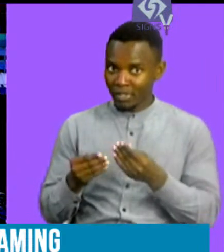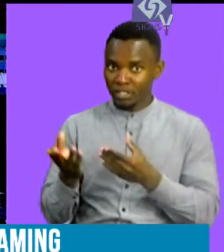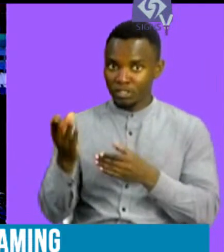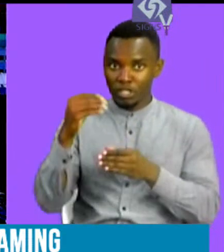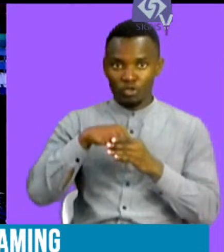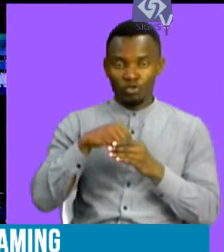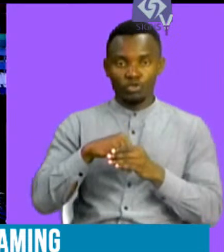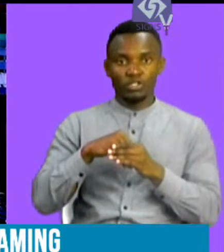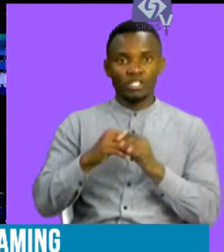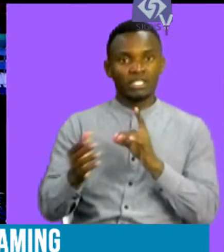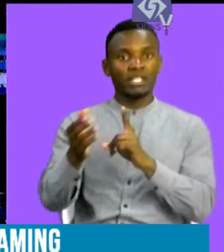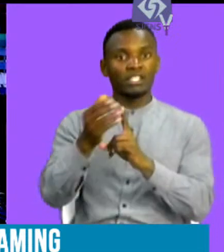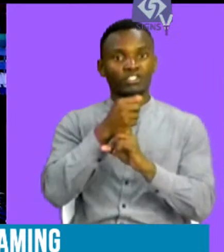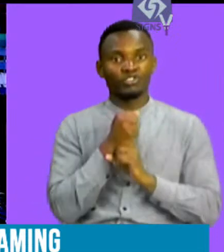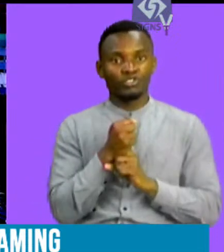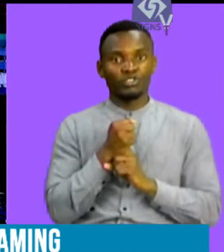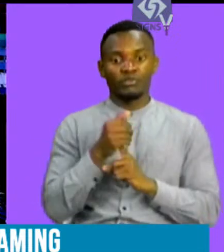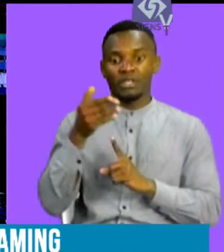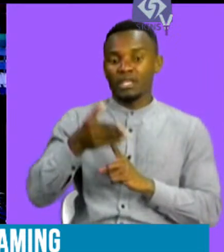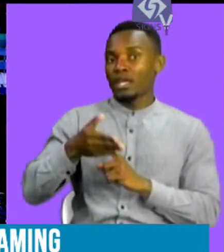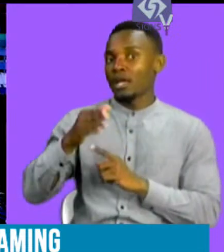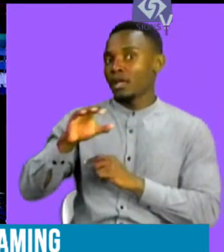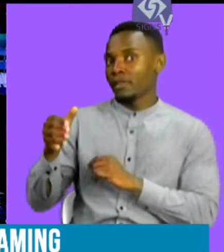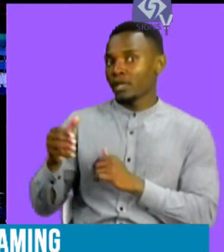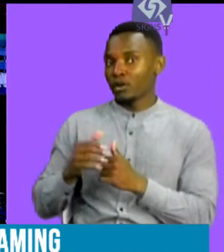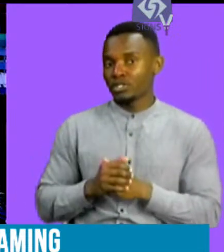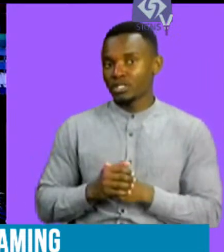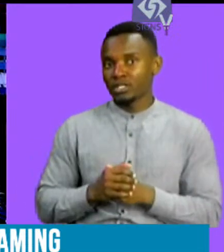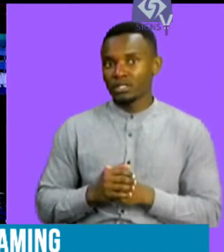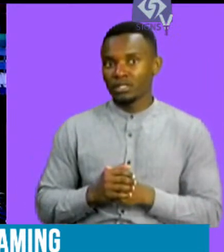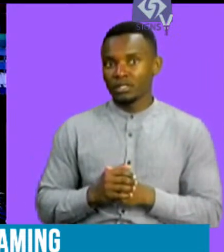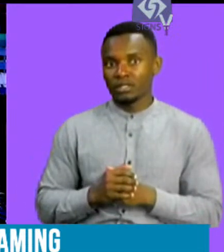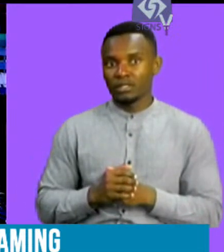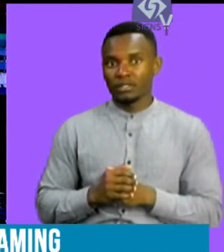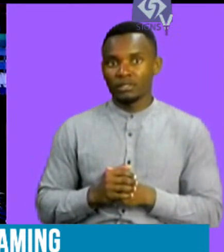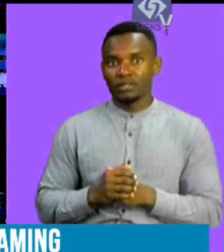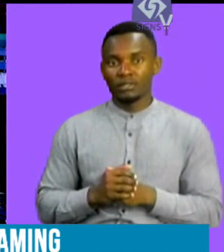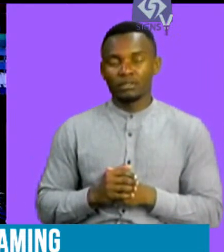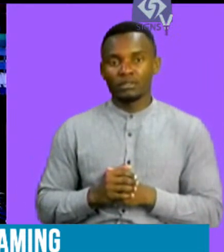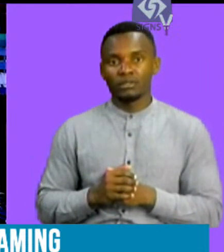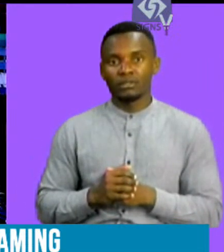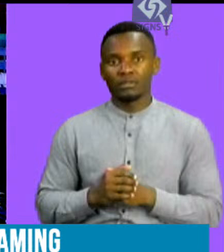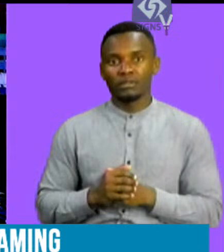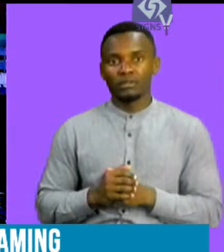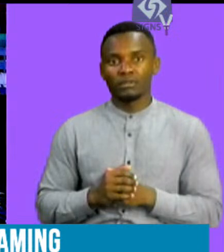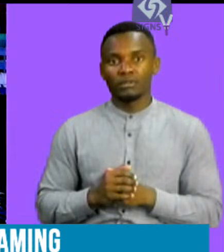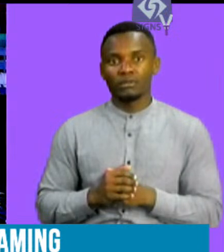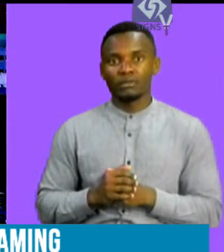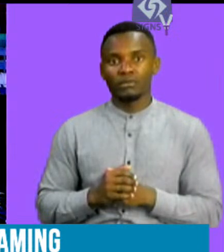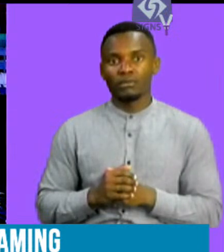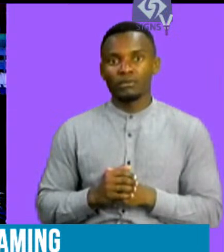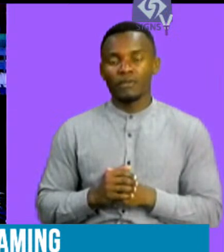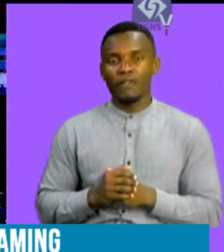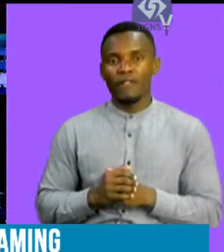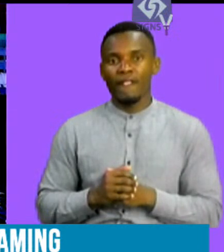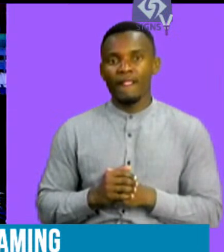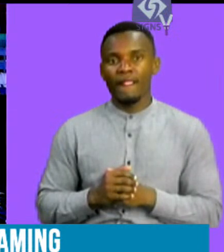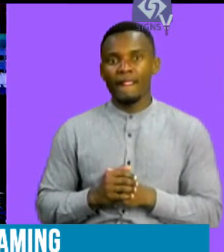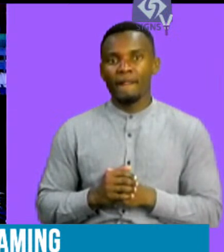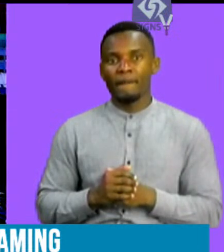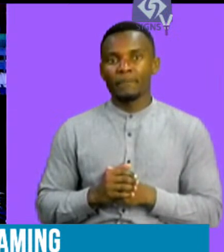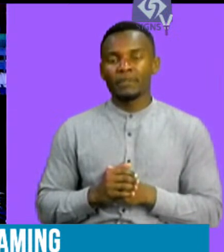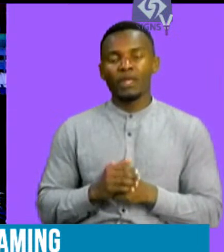are achieved in the county. Probably we could start it even from that point of view. Which are some